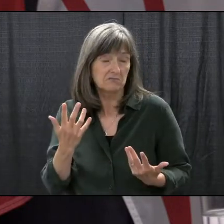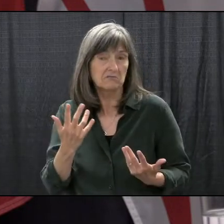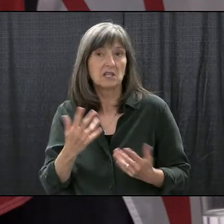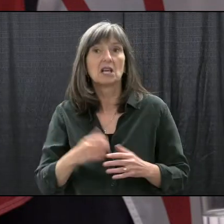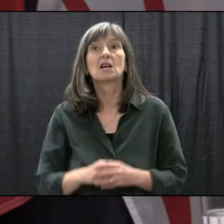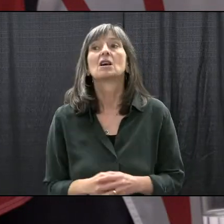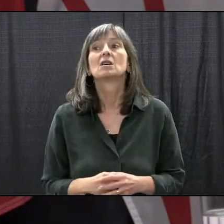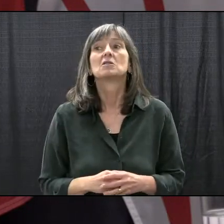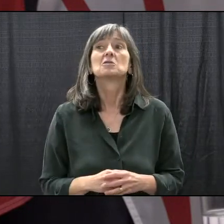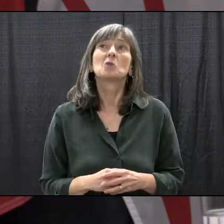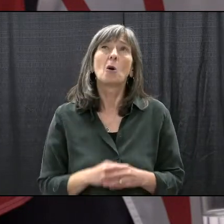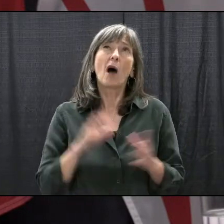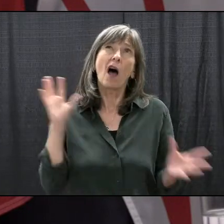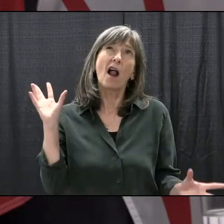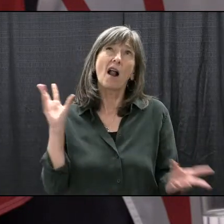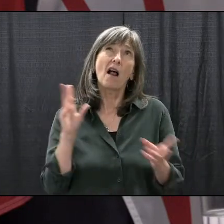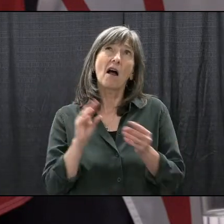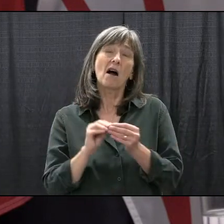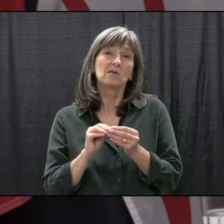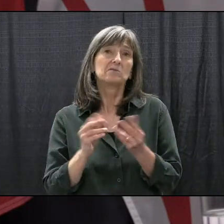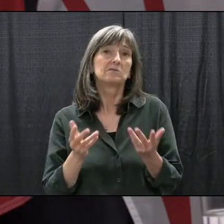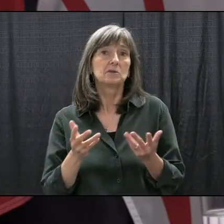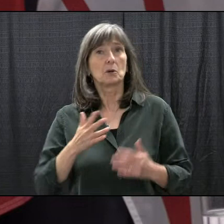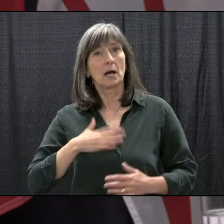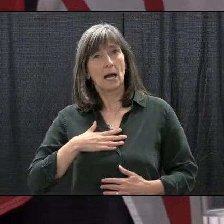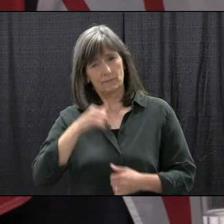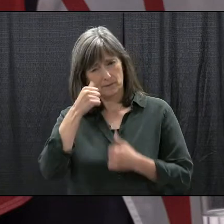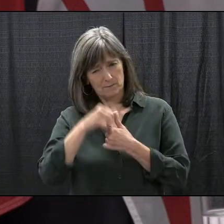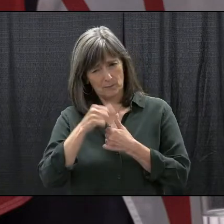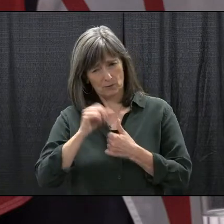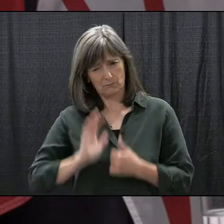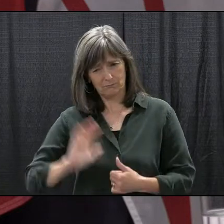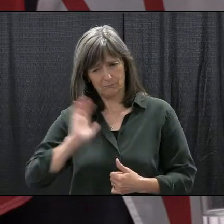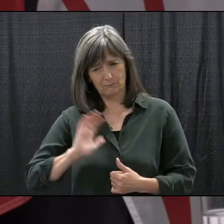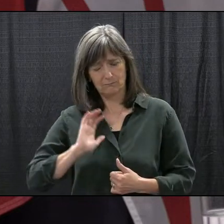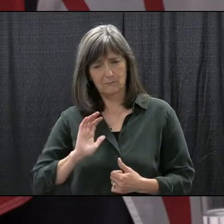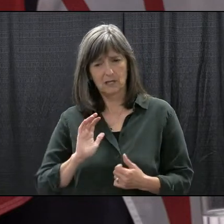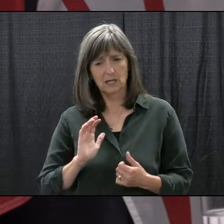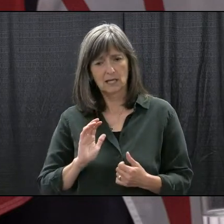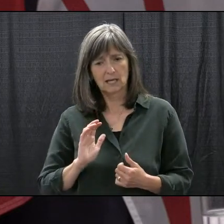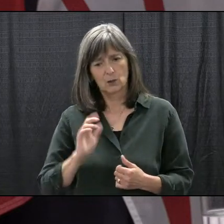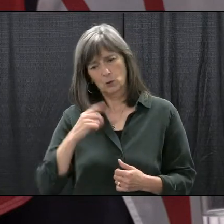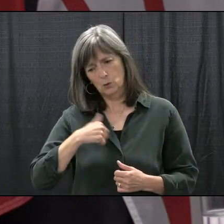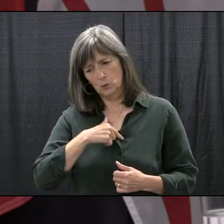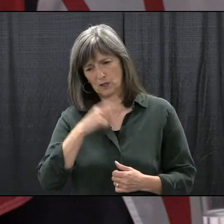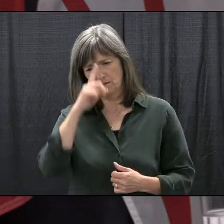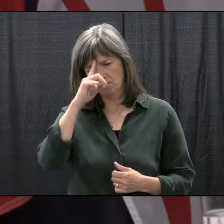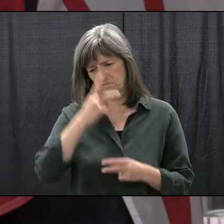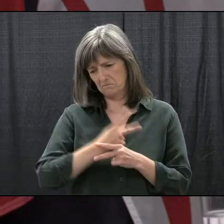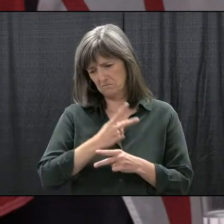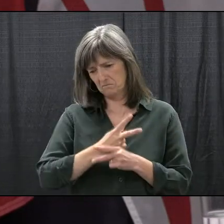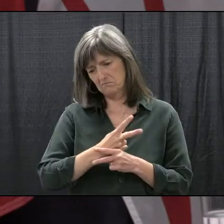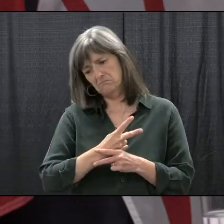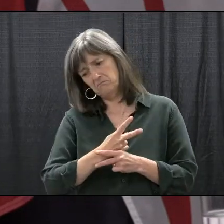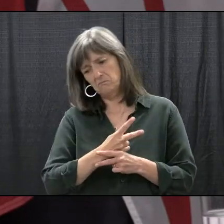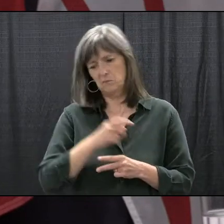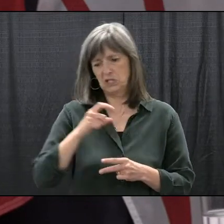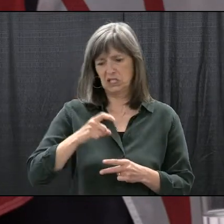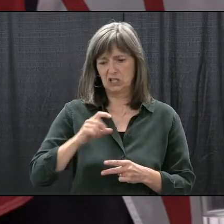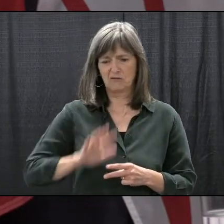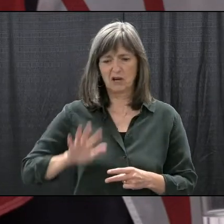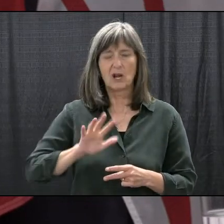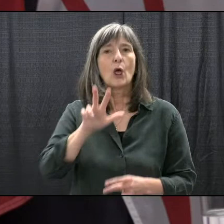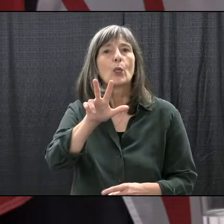vaccines and others. And my rough memory of that was that we calculated that we would need about